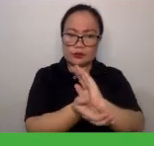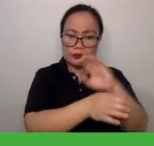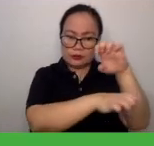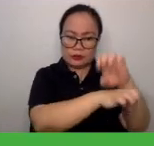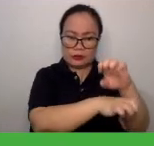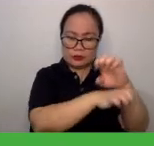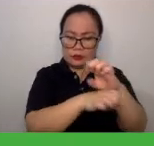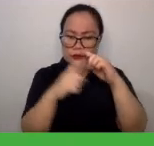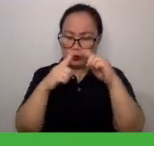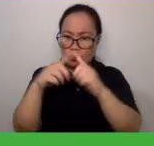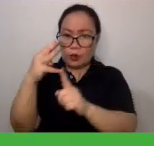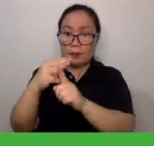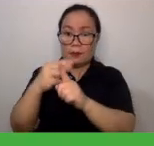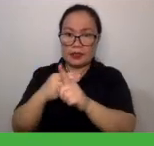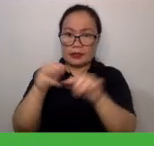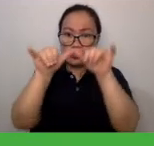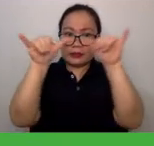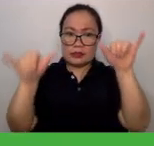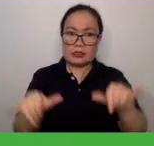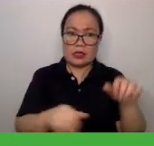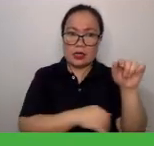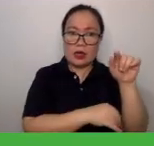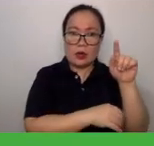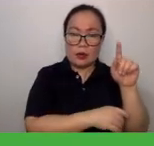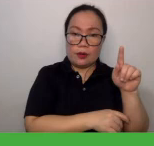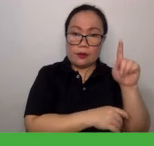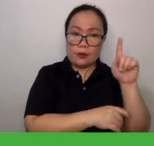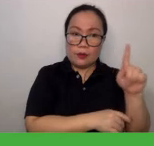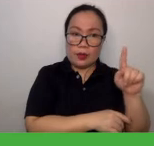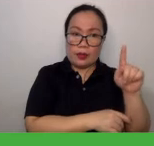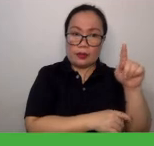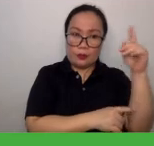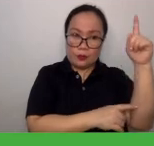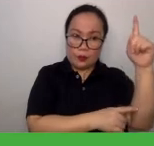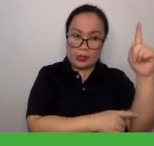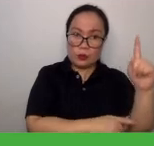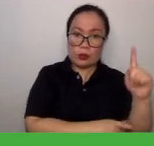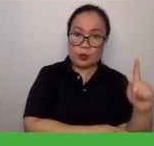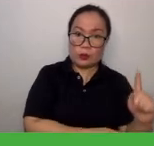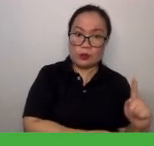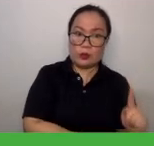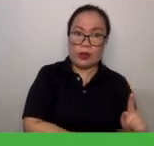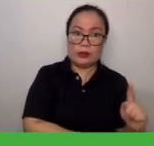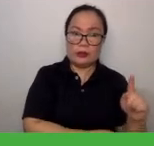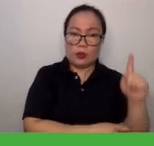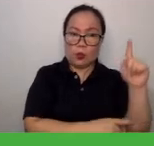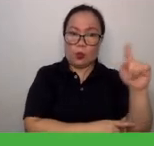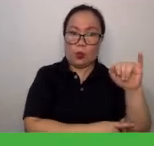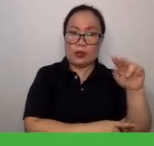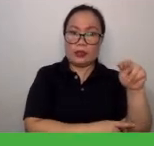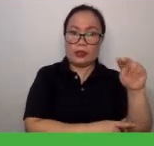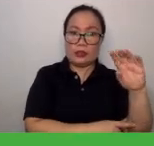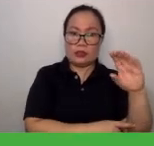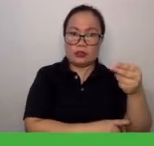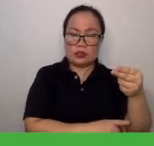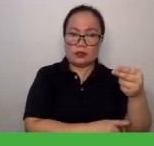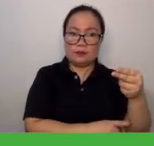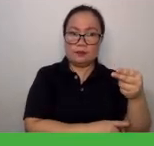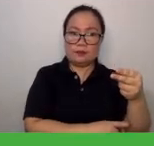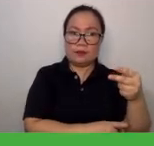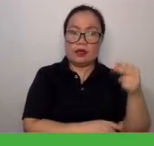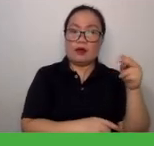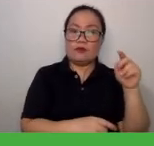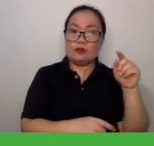ng English to metric. So, yung 1 inch, so lahat ito 1. Lagi pong ganon, lahat ito ay 1.